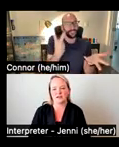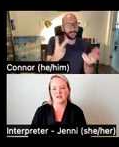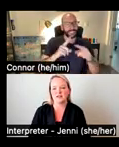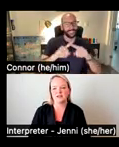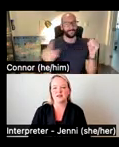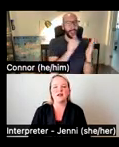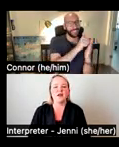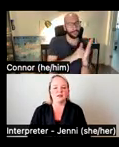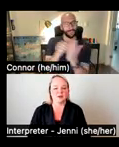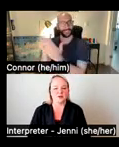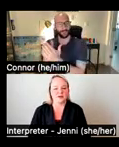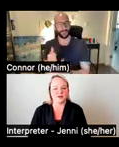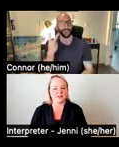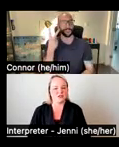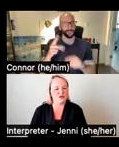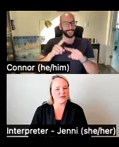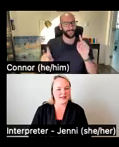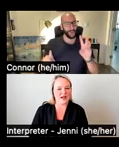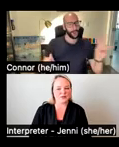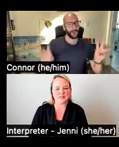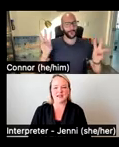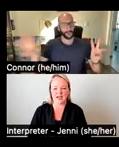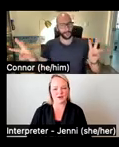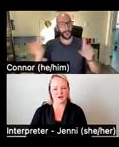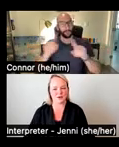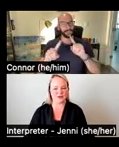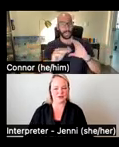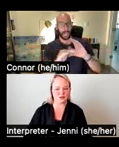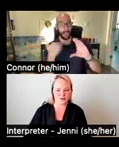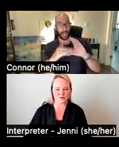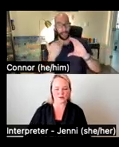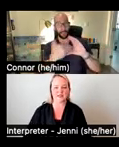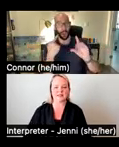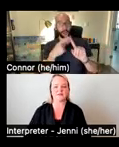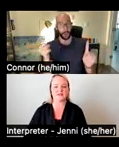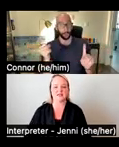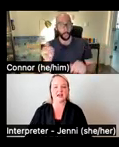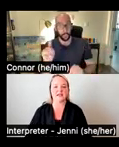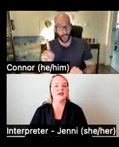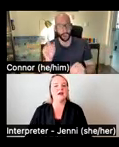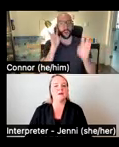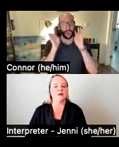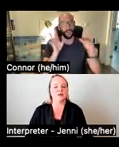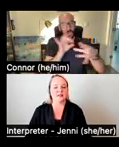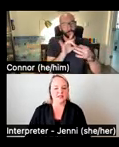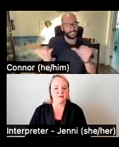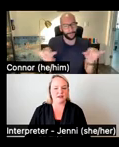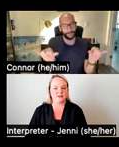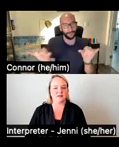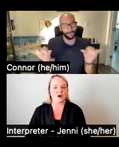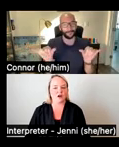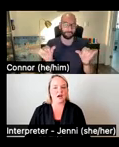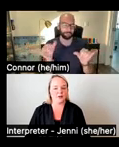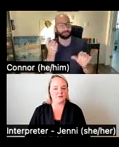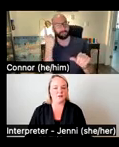Connector. So there is 2 different accounts. I know there's 2 different websites and everything like that, but the